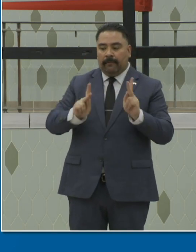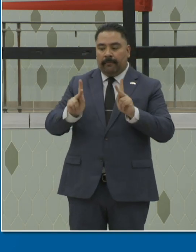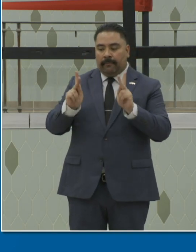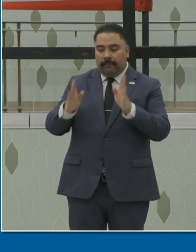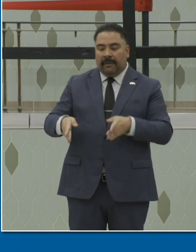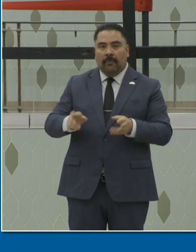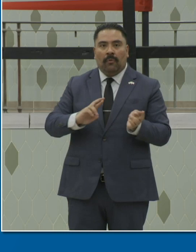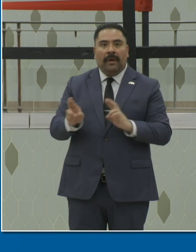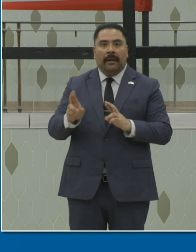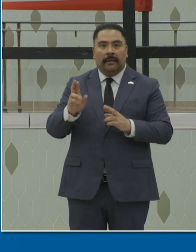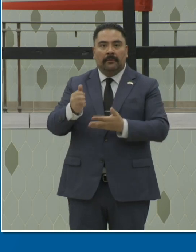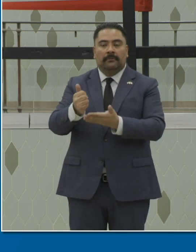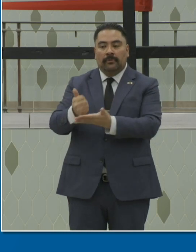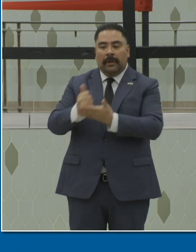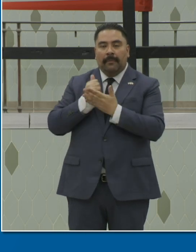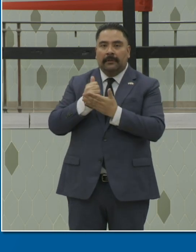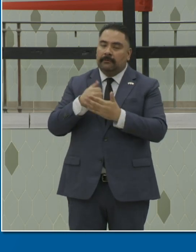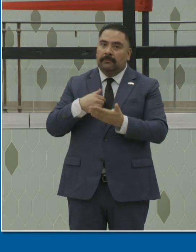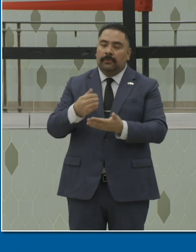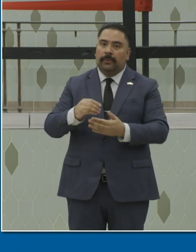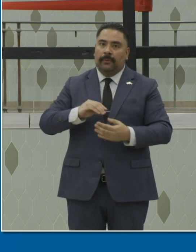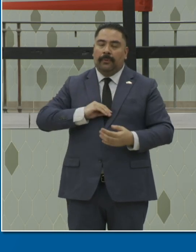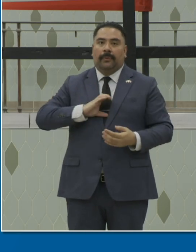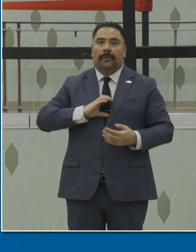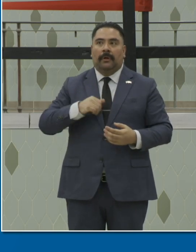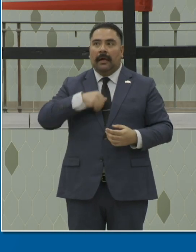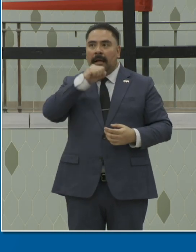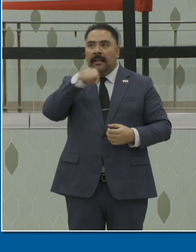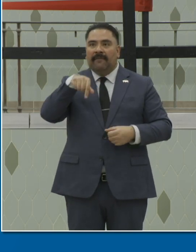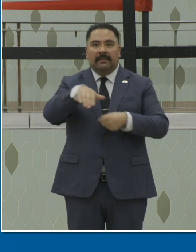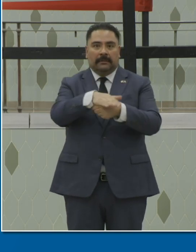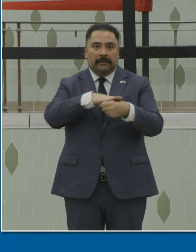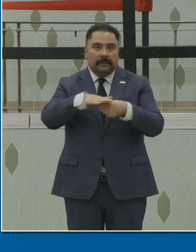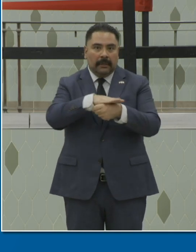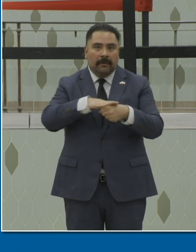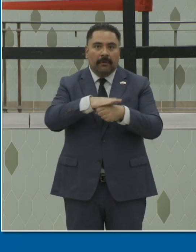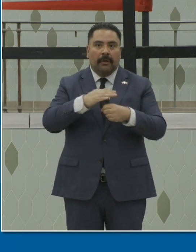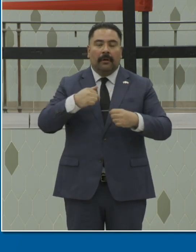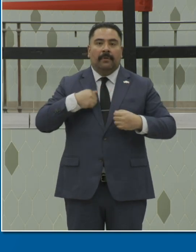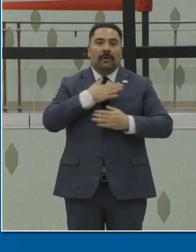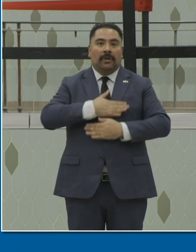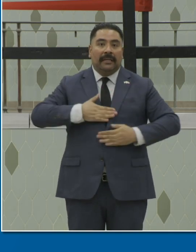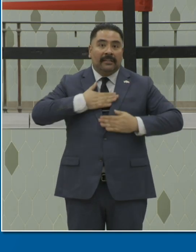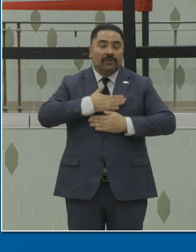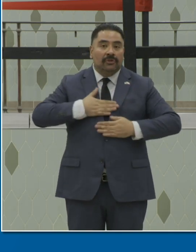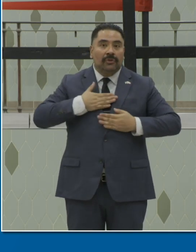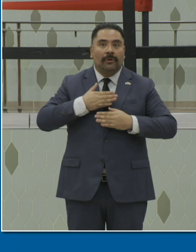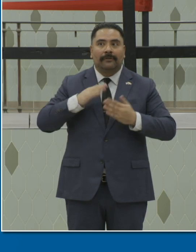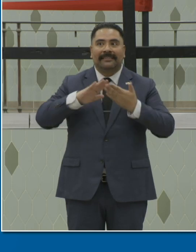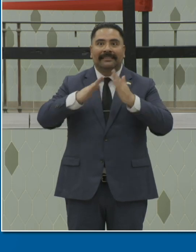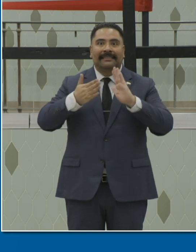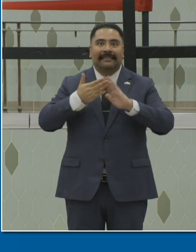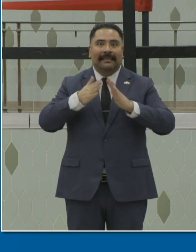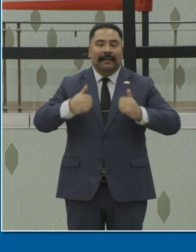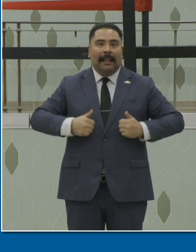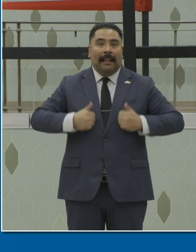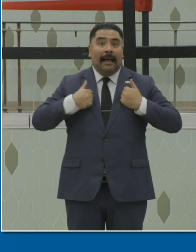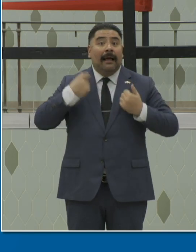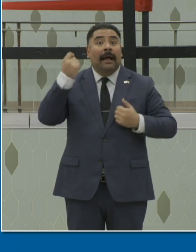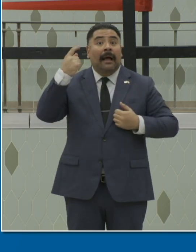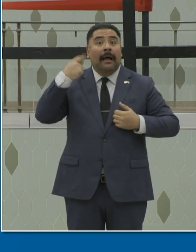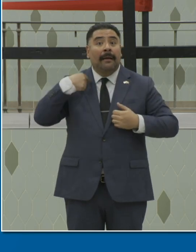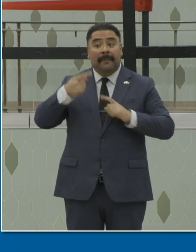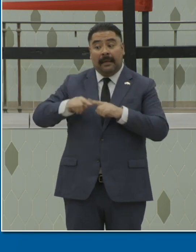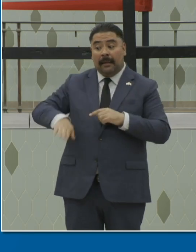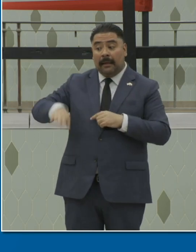So that helps. And I love this area. I enjoy the city life. I'm from New York City originally, so, you know,